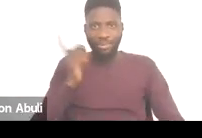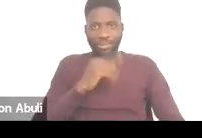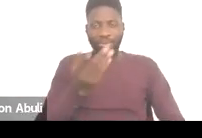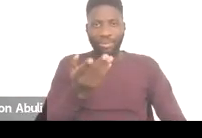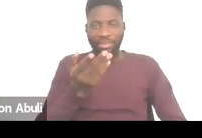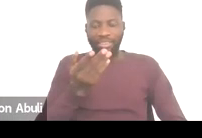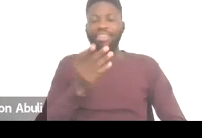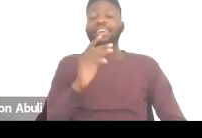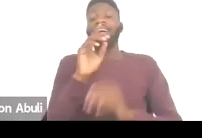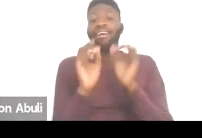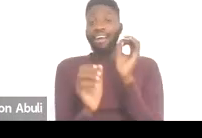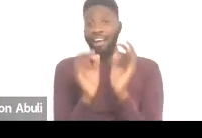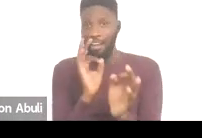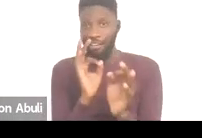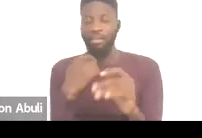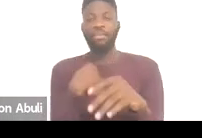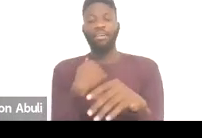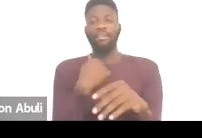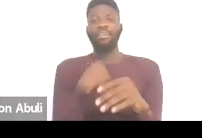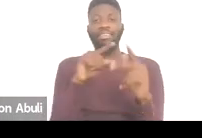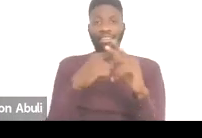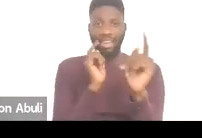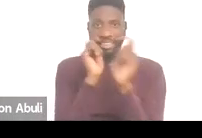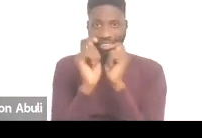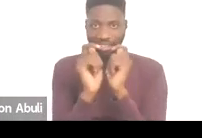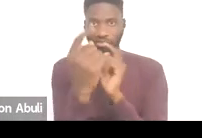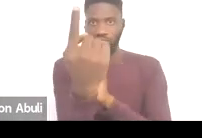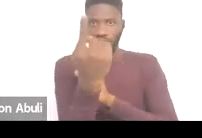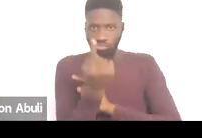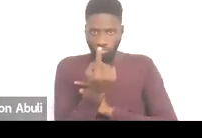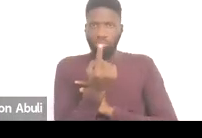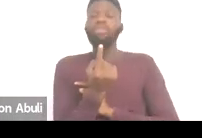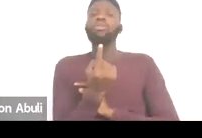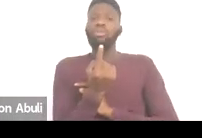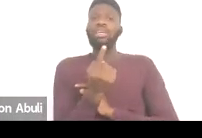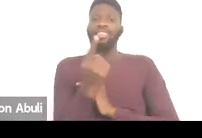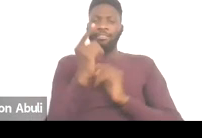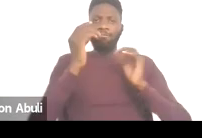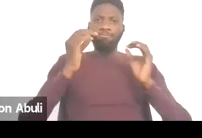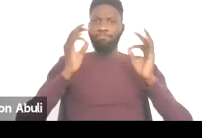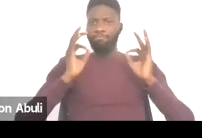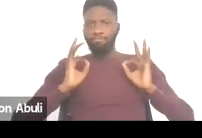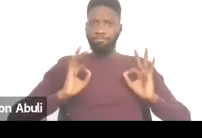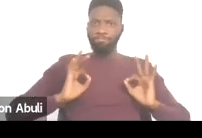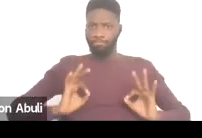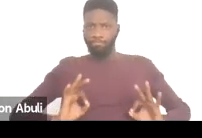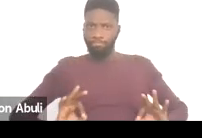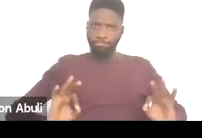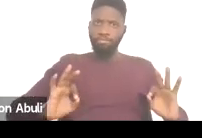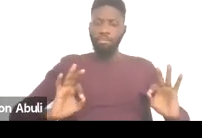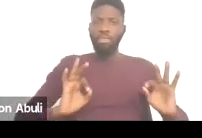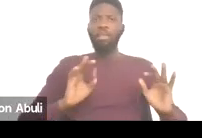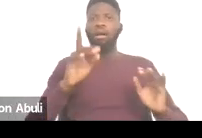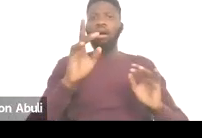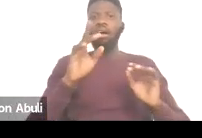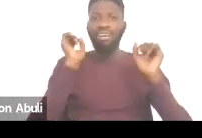And if I get to interview you and you present yourself okay, then it means you have an opportunity to get a job.